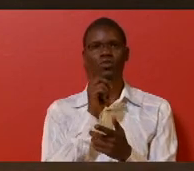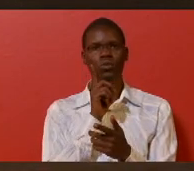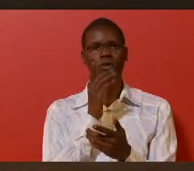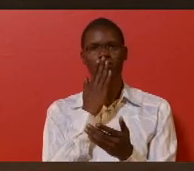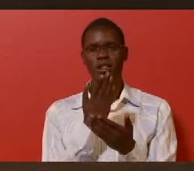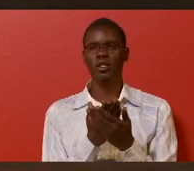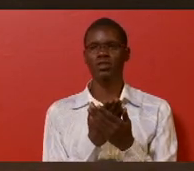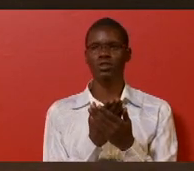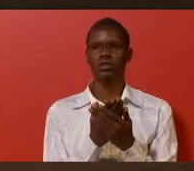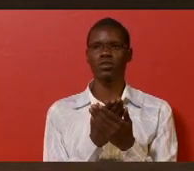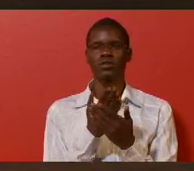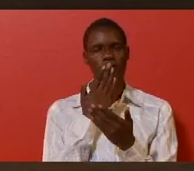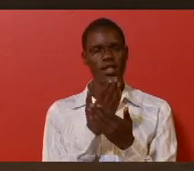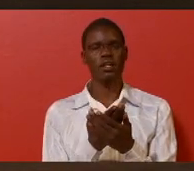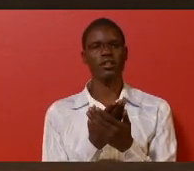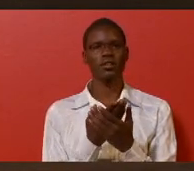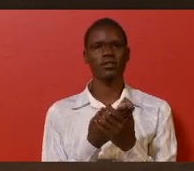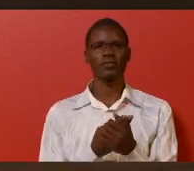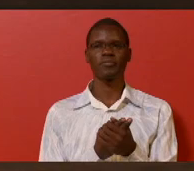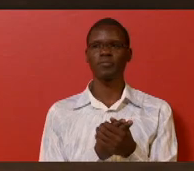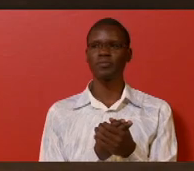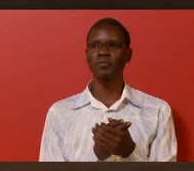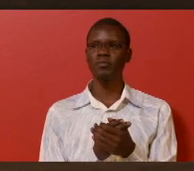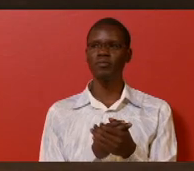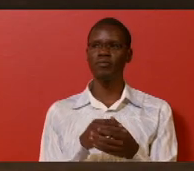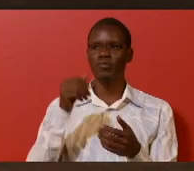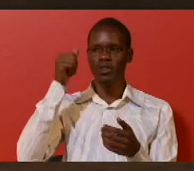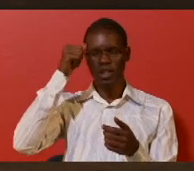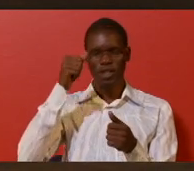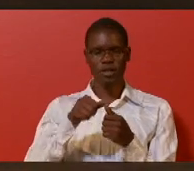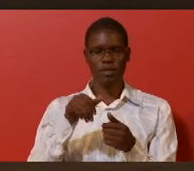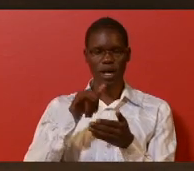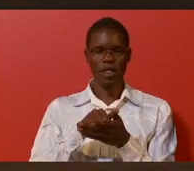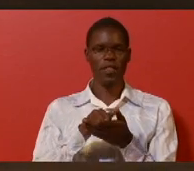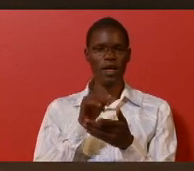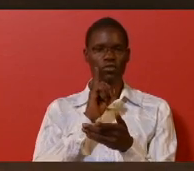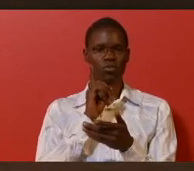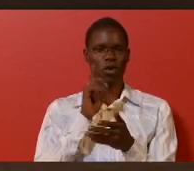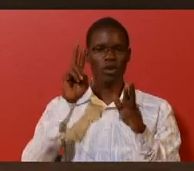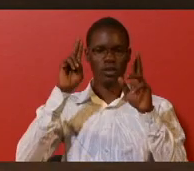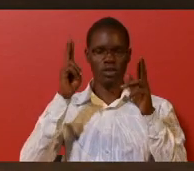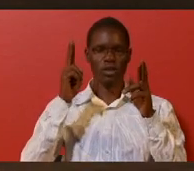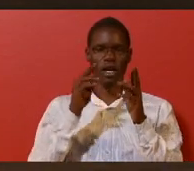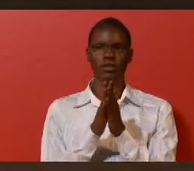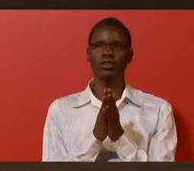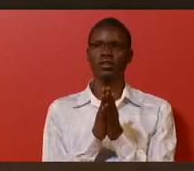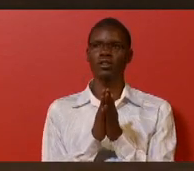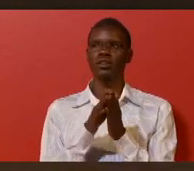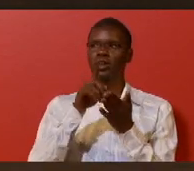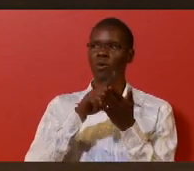you. Erokamanu. And remember that tomorrow evening, our title will be our topic.